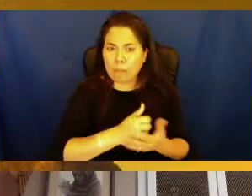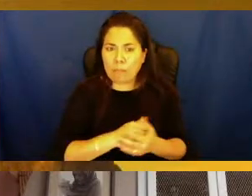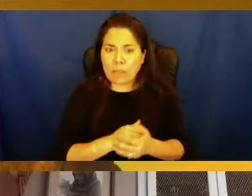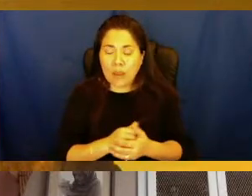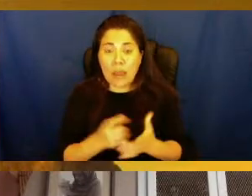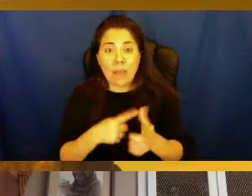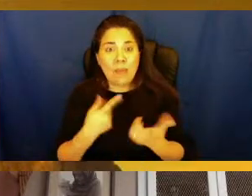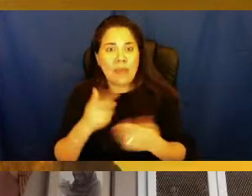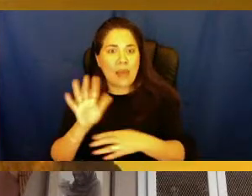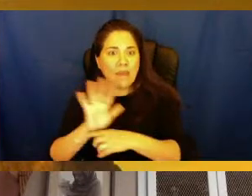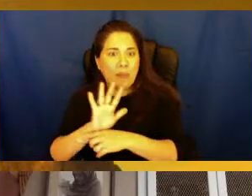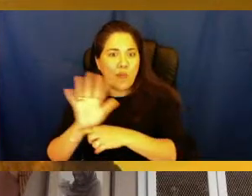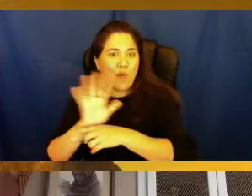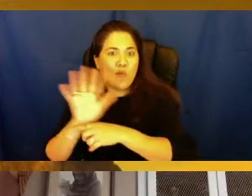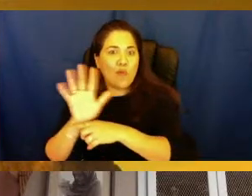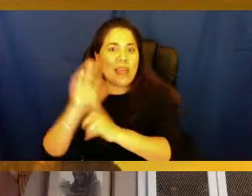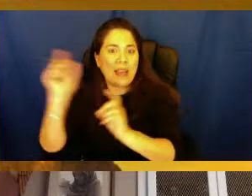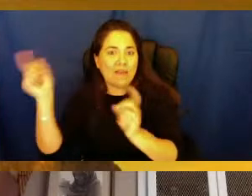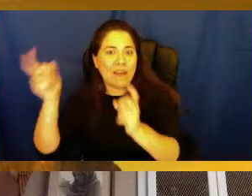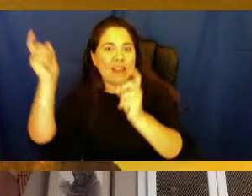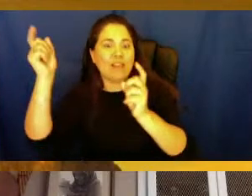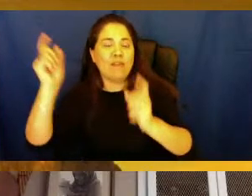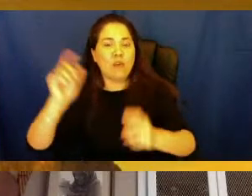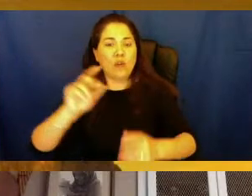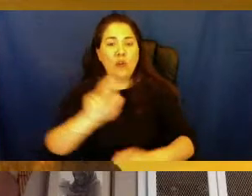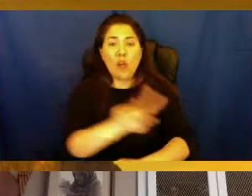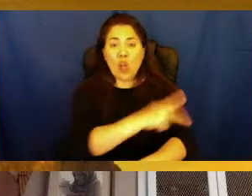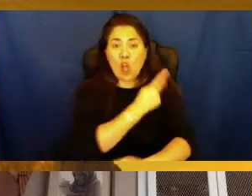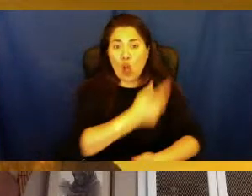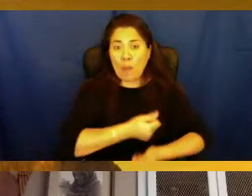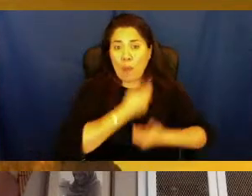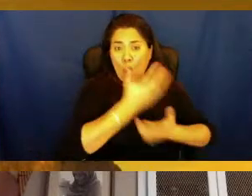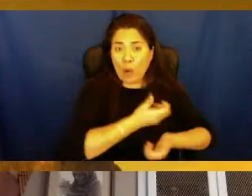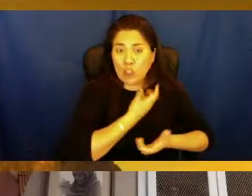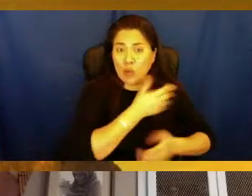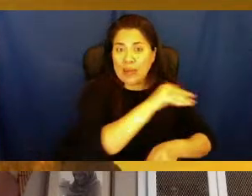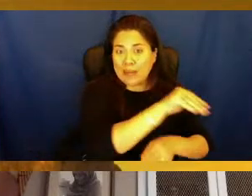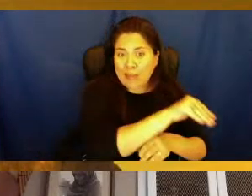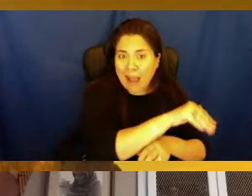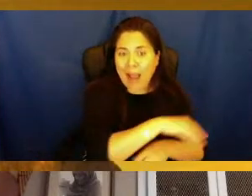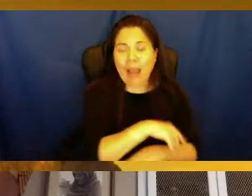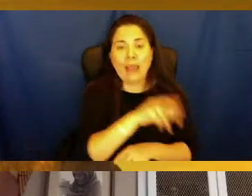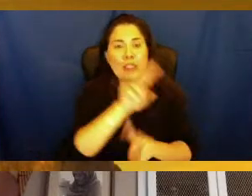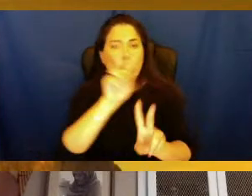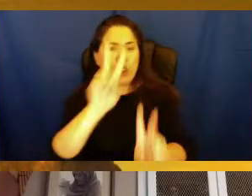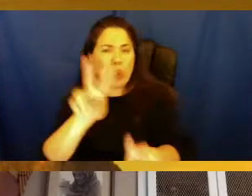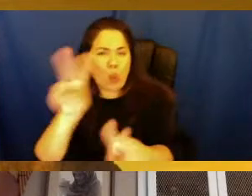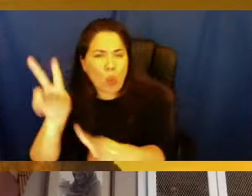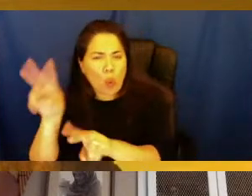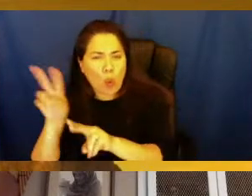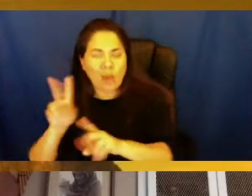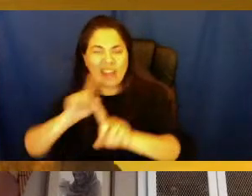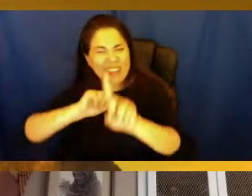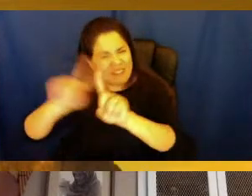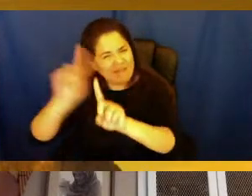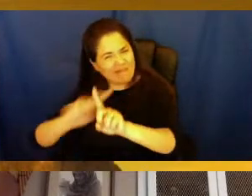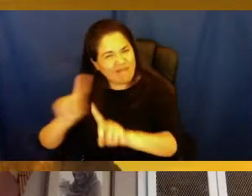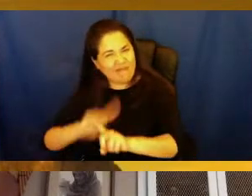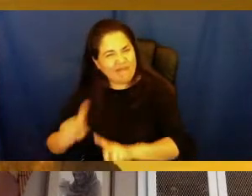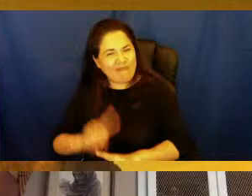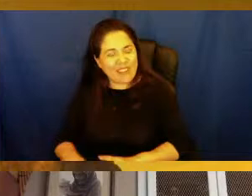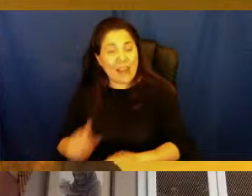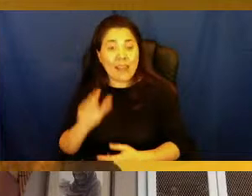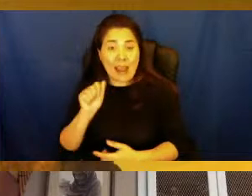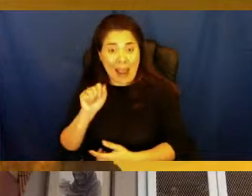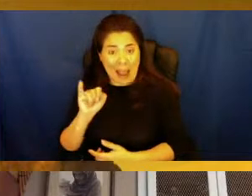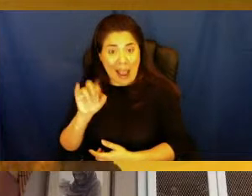movie festival, we have poetry readings, we have these tours. There's all these different kinds of activities that an AIT